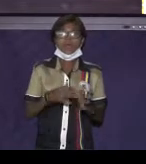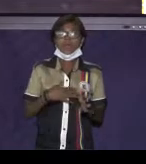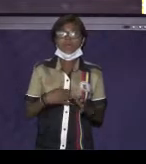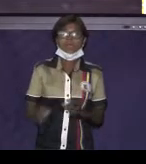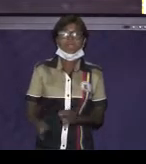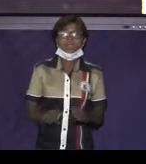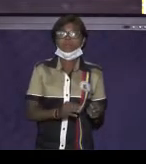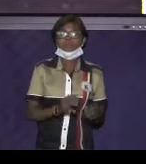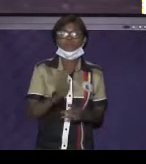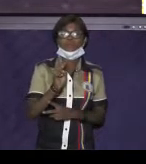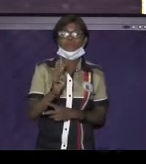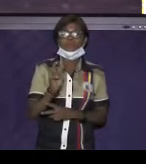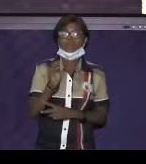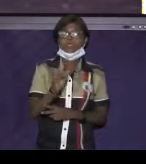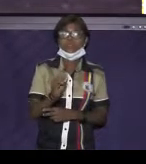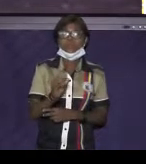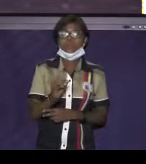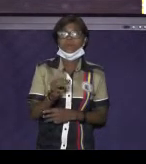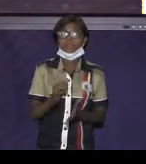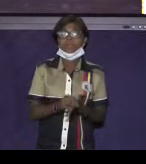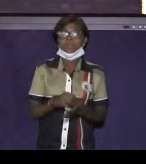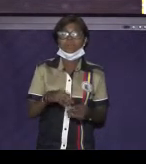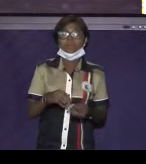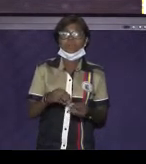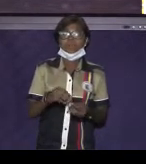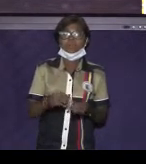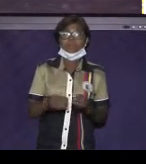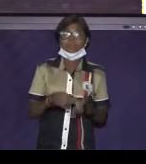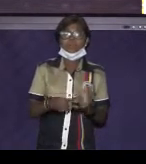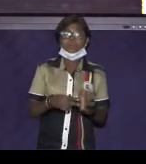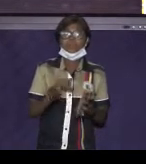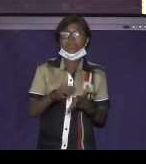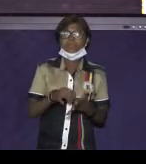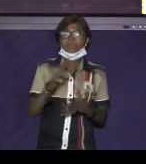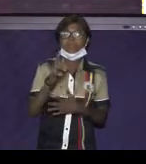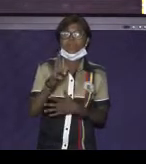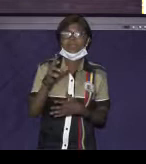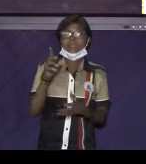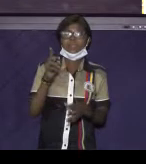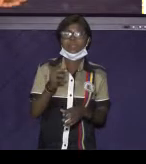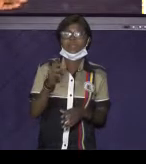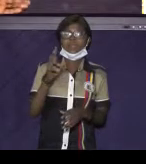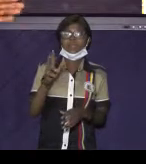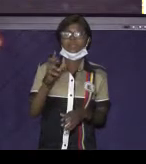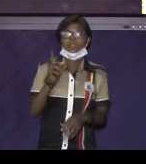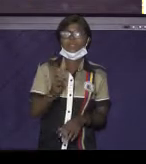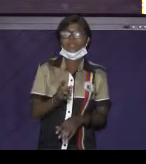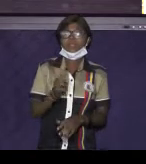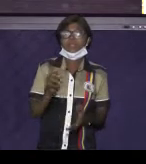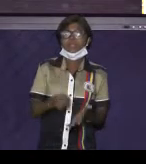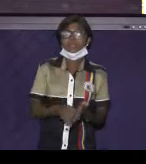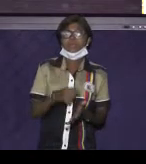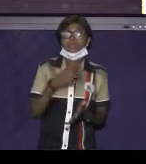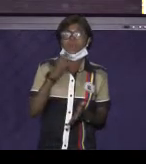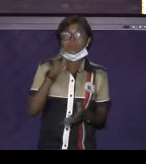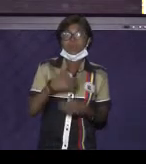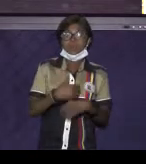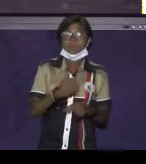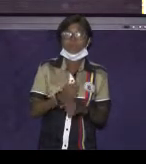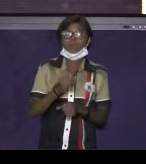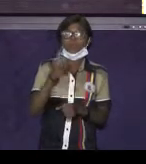put 2 zeros. And that means that 3,600 seconds will make 1